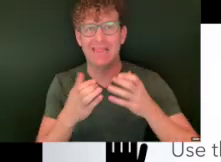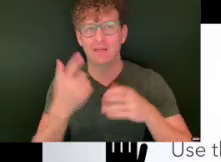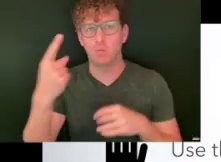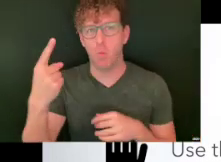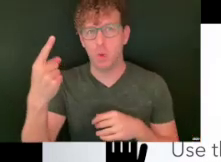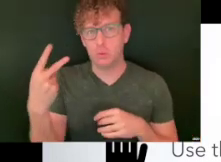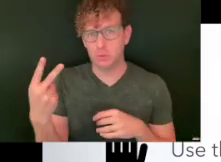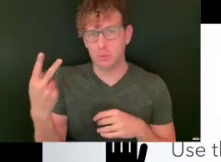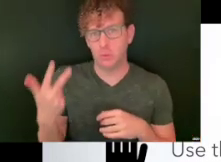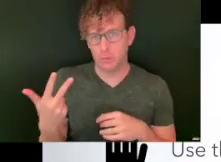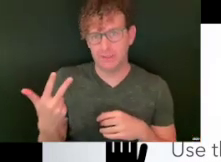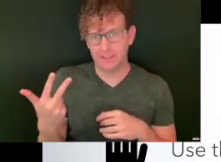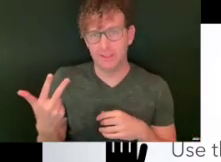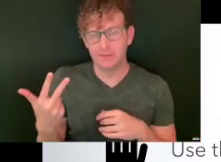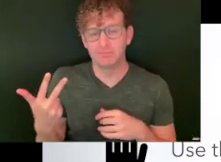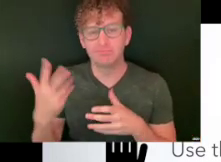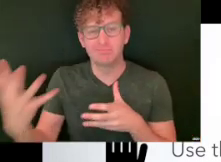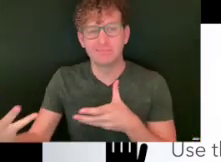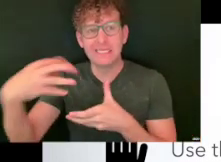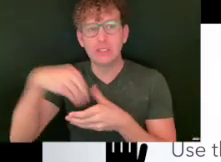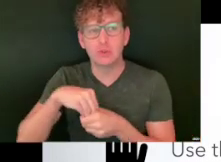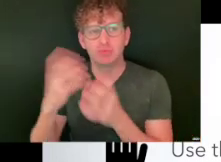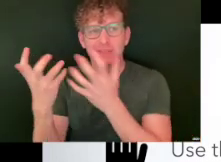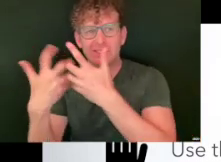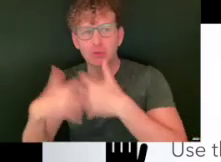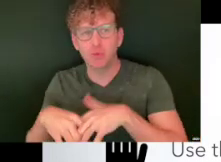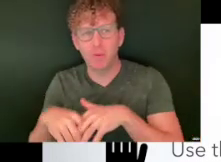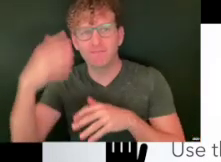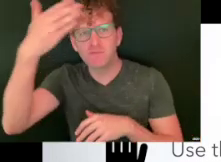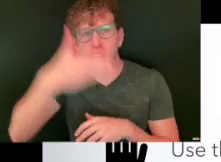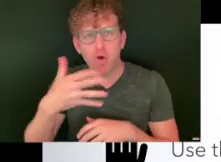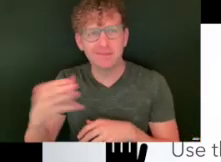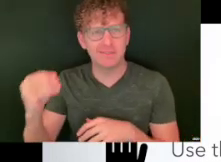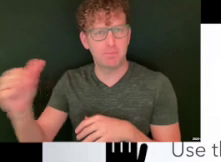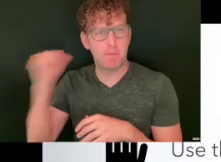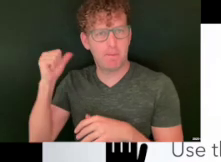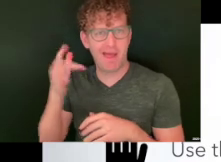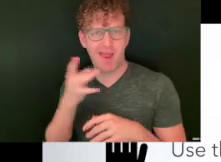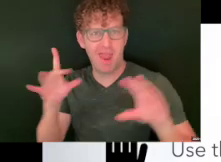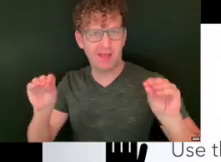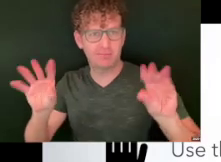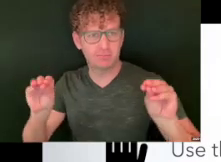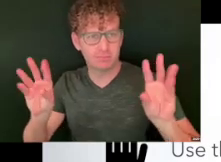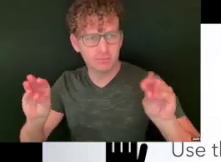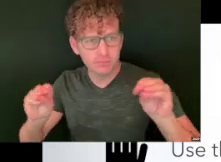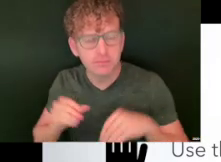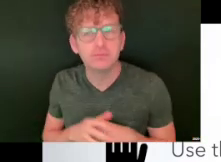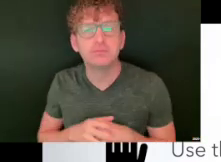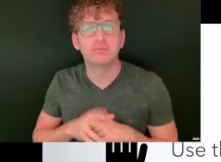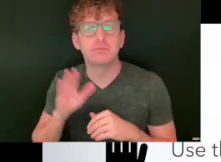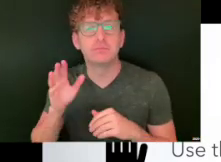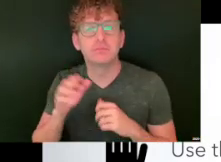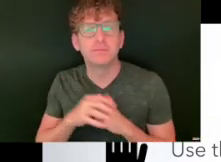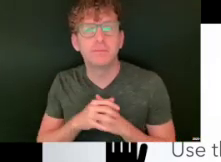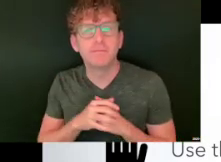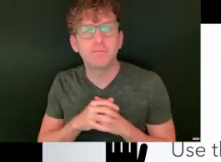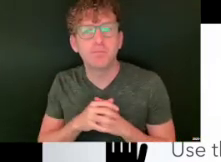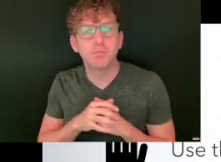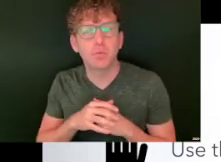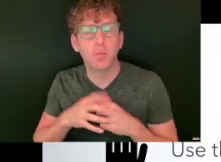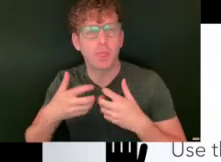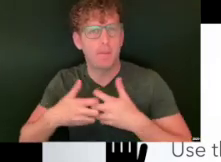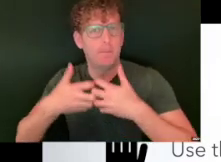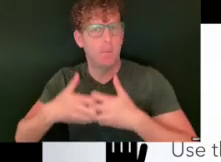All right, folks. So time for comments and questions. Again, instructions. If